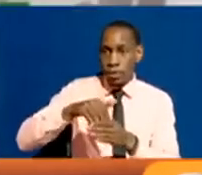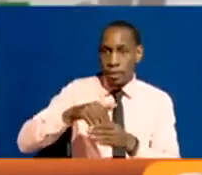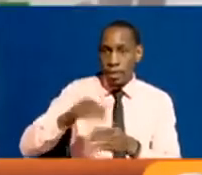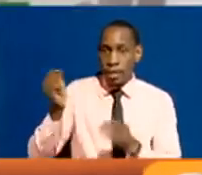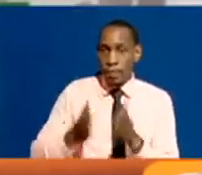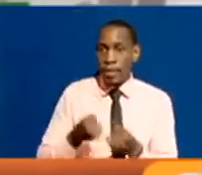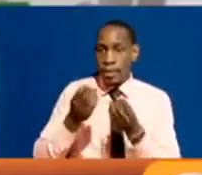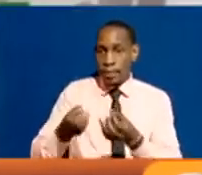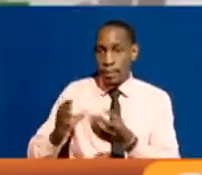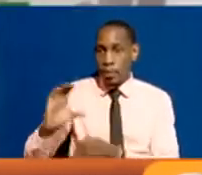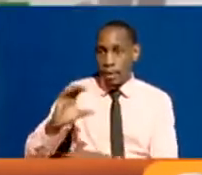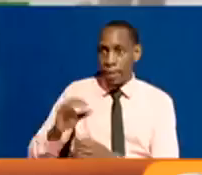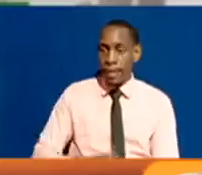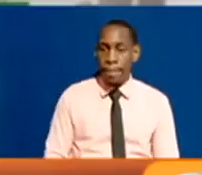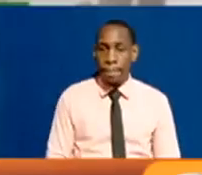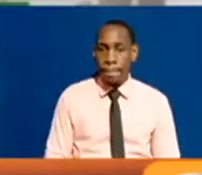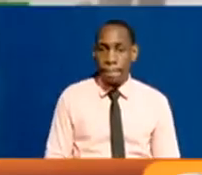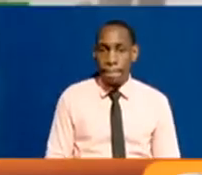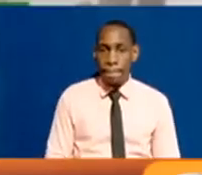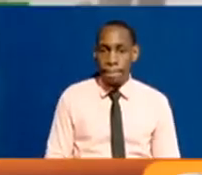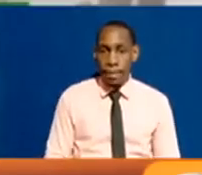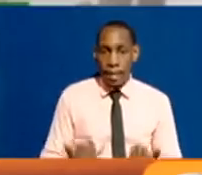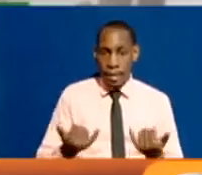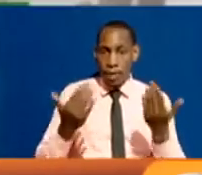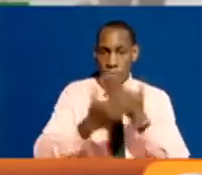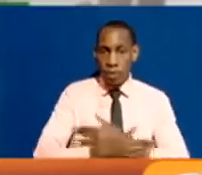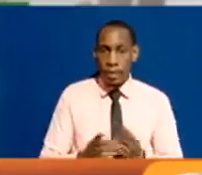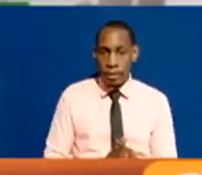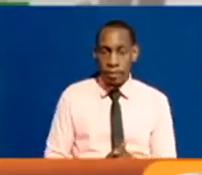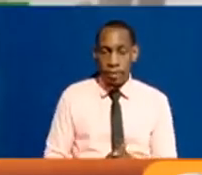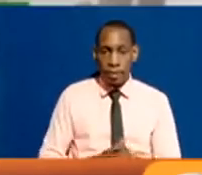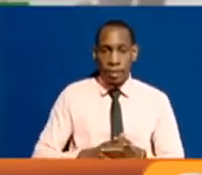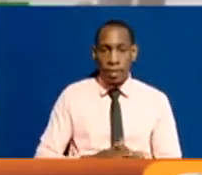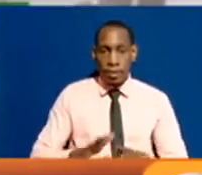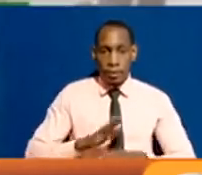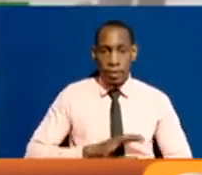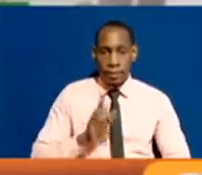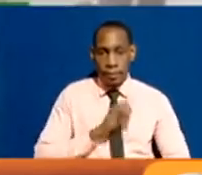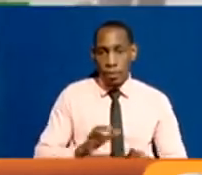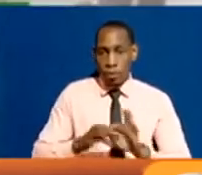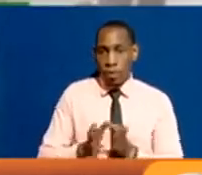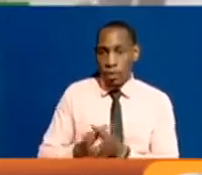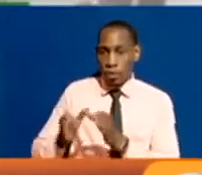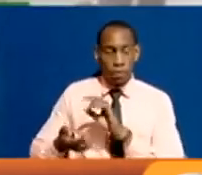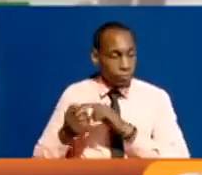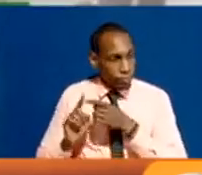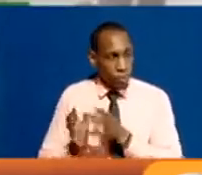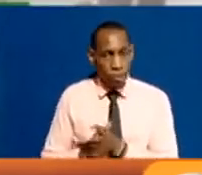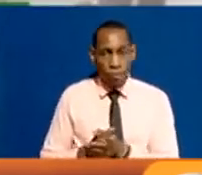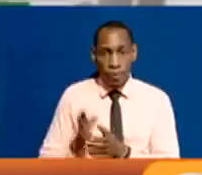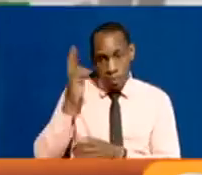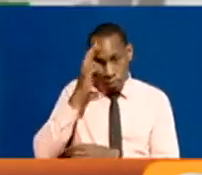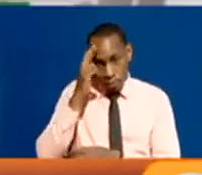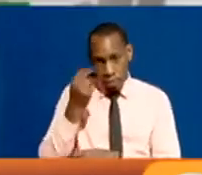many politicians in cabinet. Tonight, I am persuaded to join this nostalgic lot for two